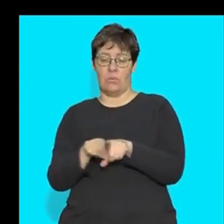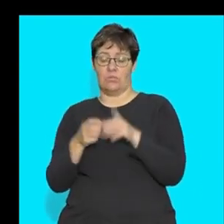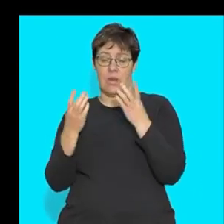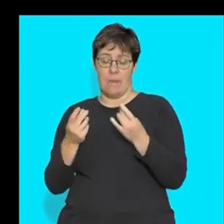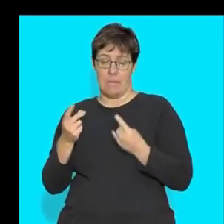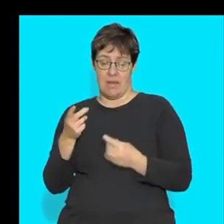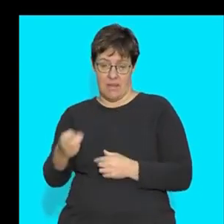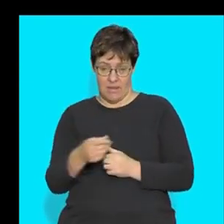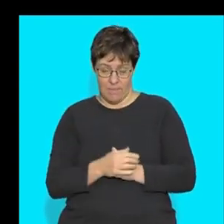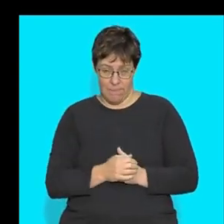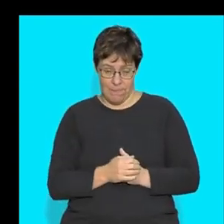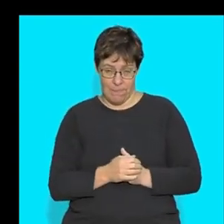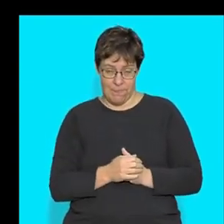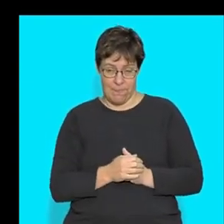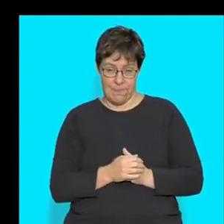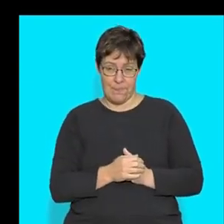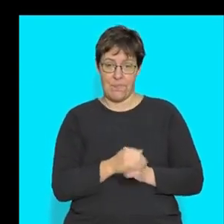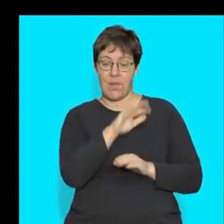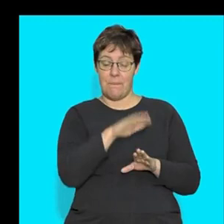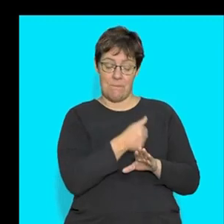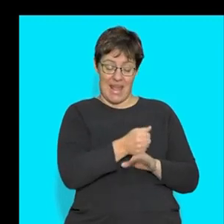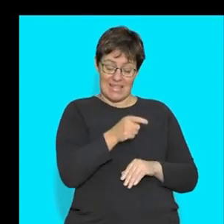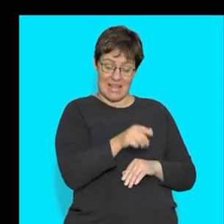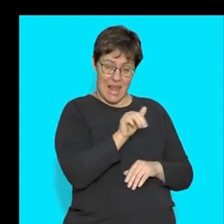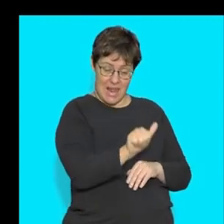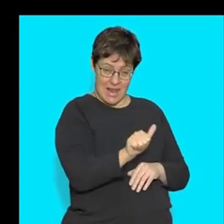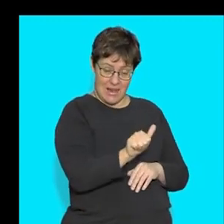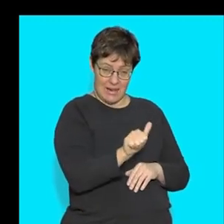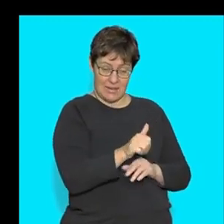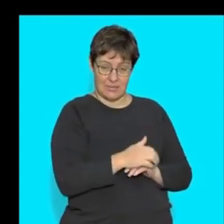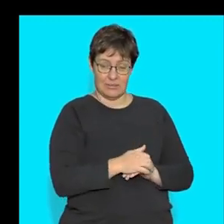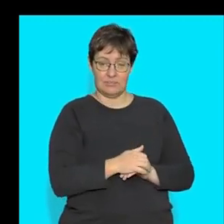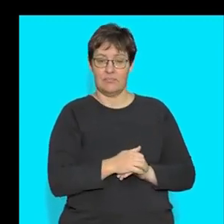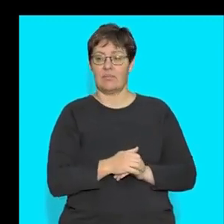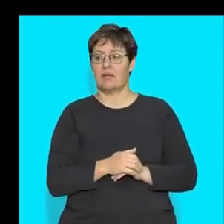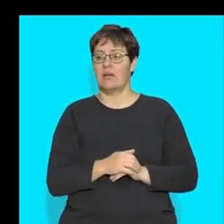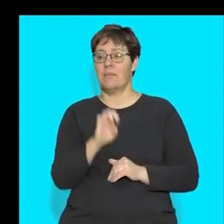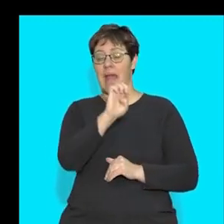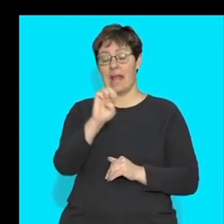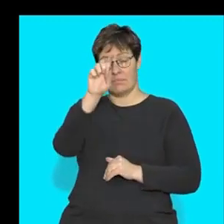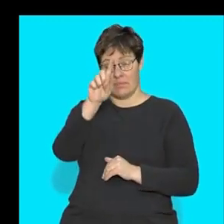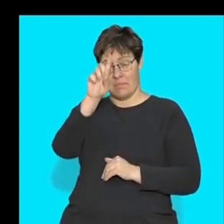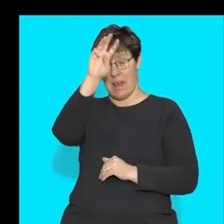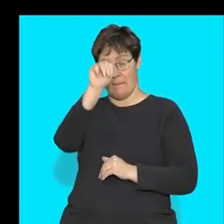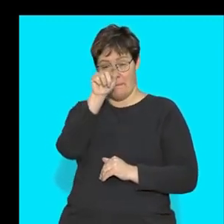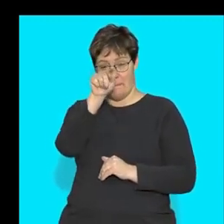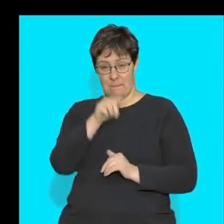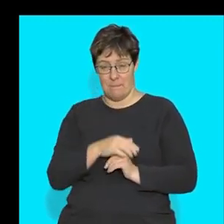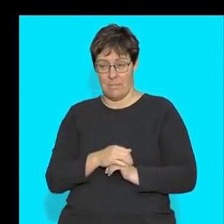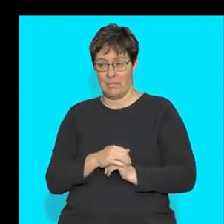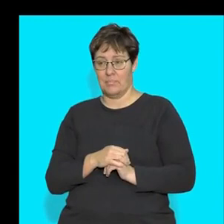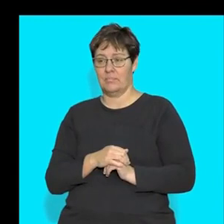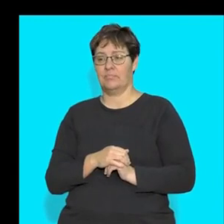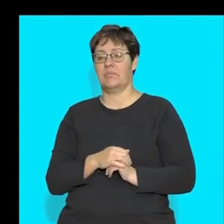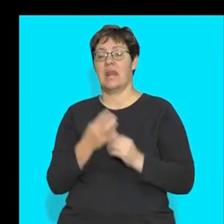right? Now remember, my base is the a, my exponent is the m,